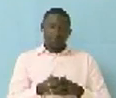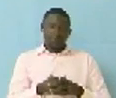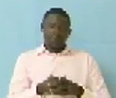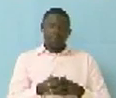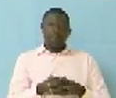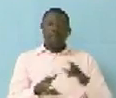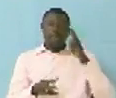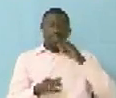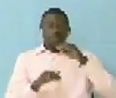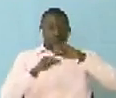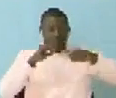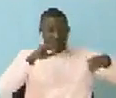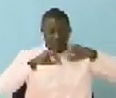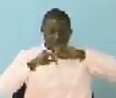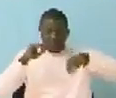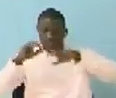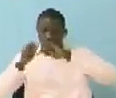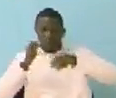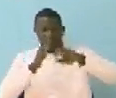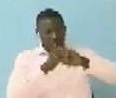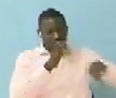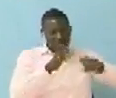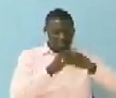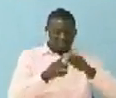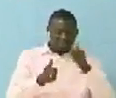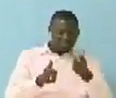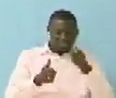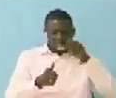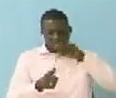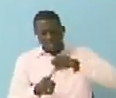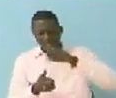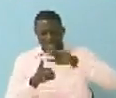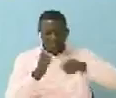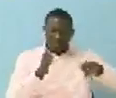try to separate the wheat from the chaff